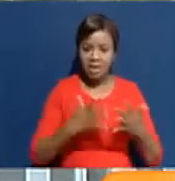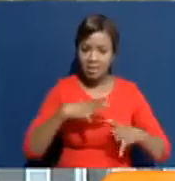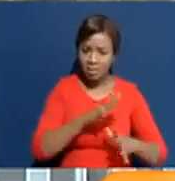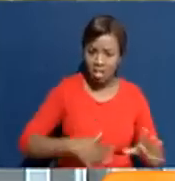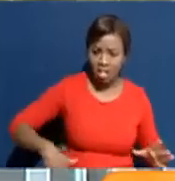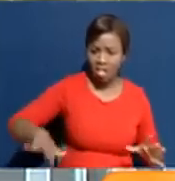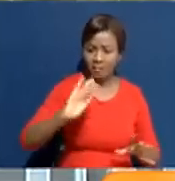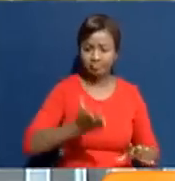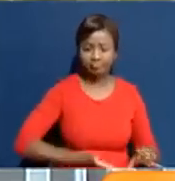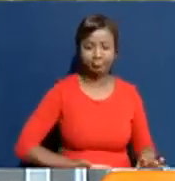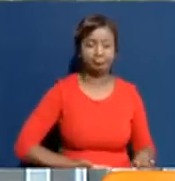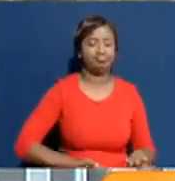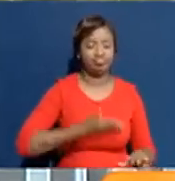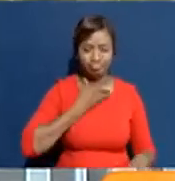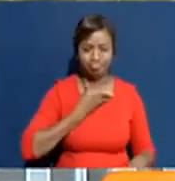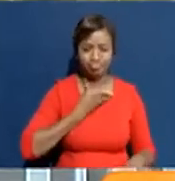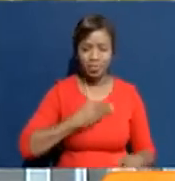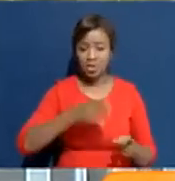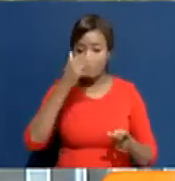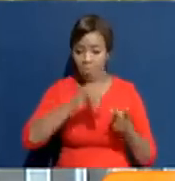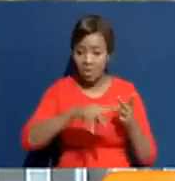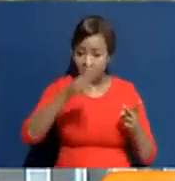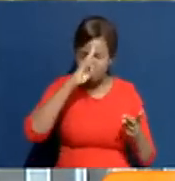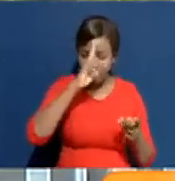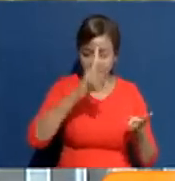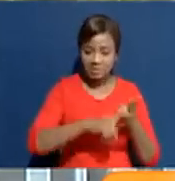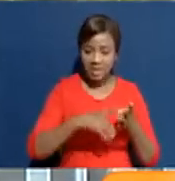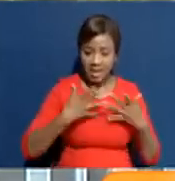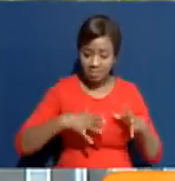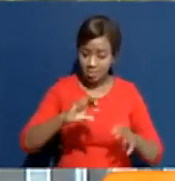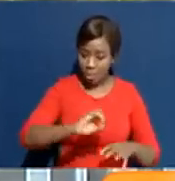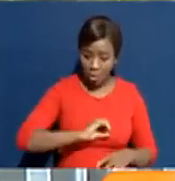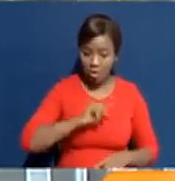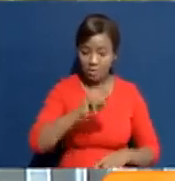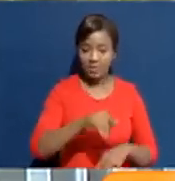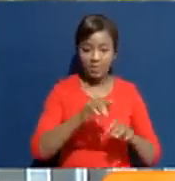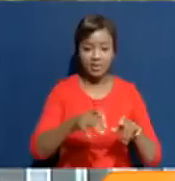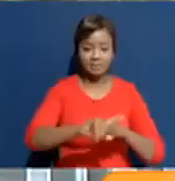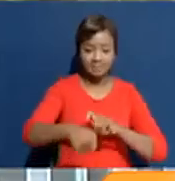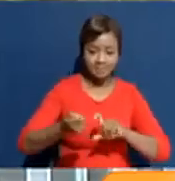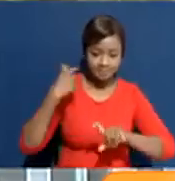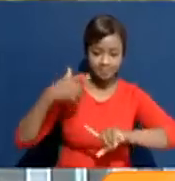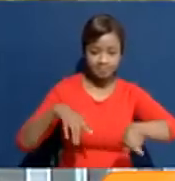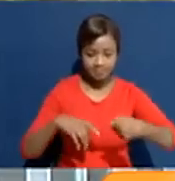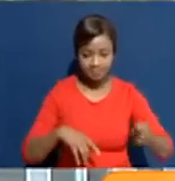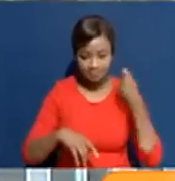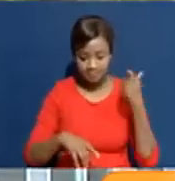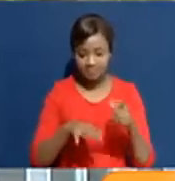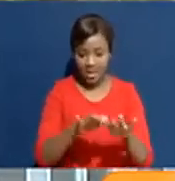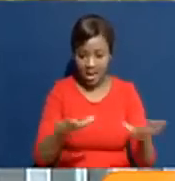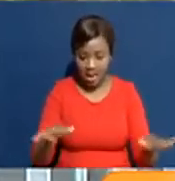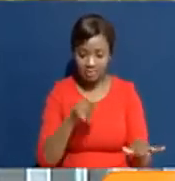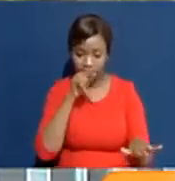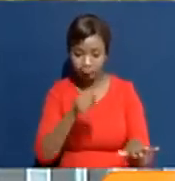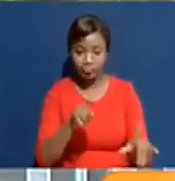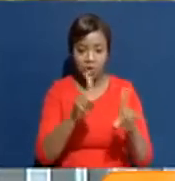clashes between Buretti residents, the police, and tea plantation owners the entire day Saturday. The suspect, in the company